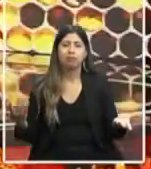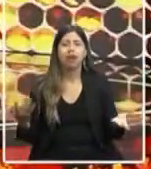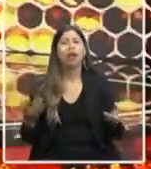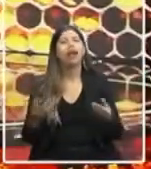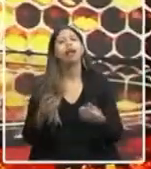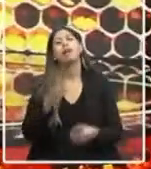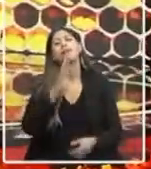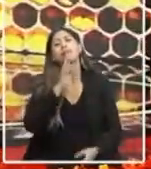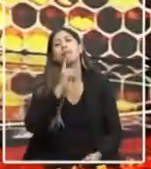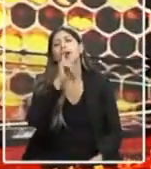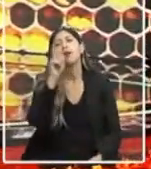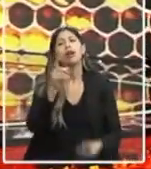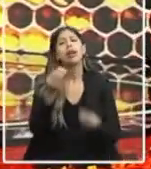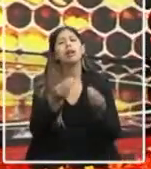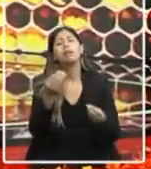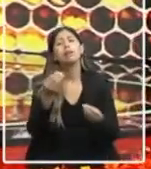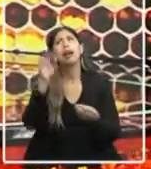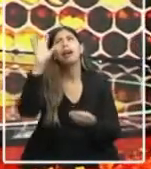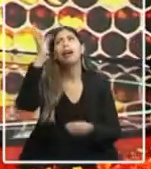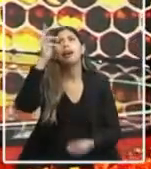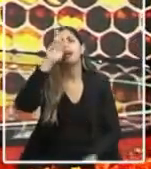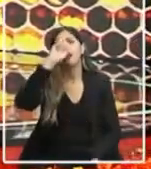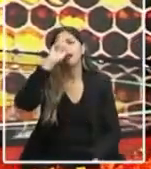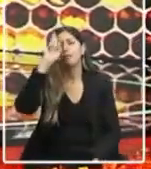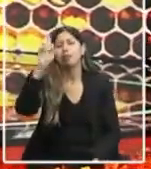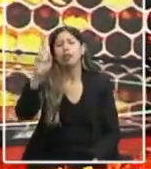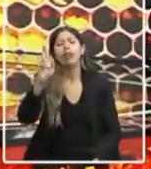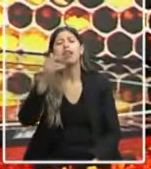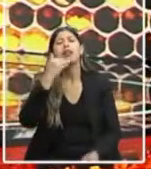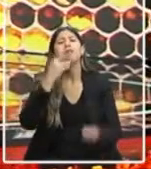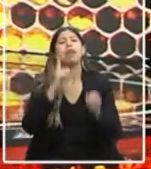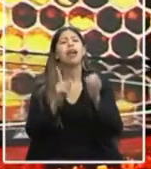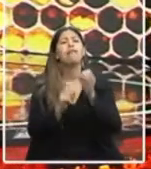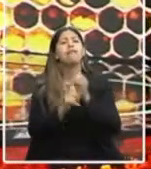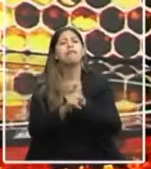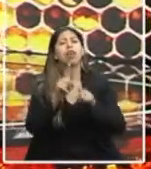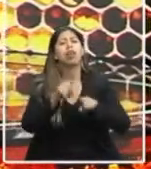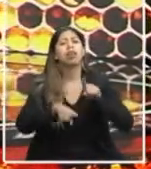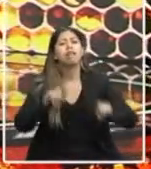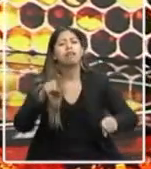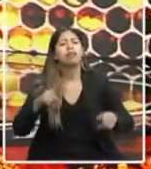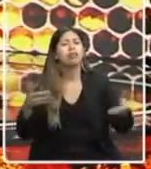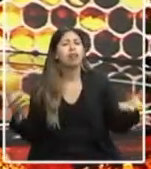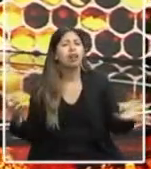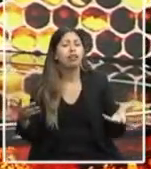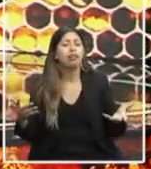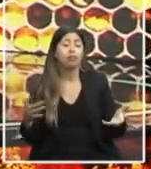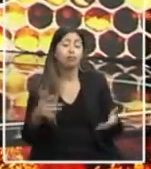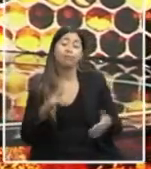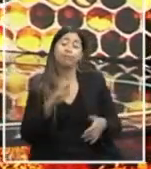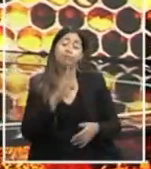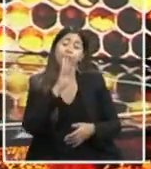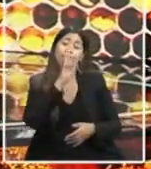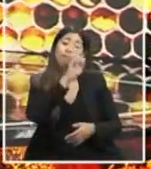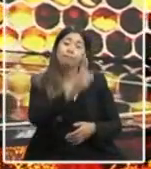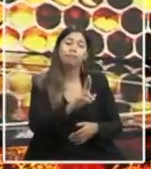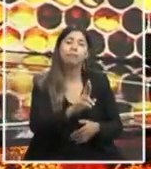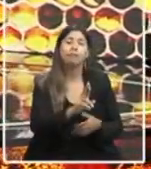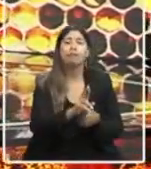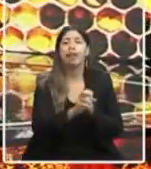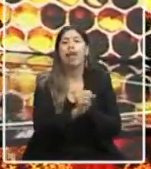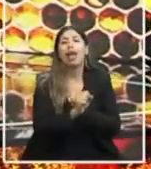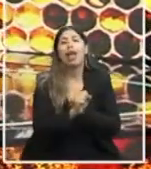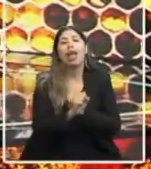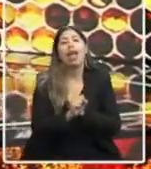Well, I think yes. And the reason is that it's impossible to say no to it, because the logic is absolutely staring at you in the